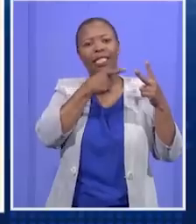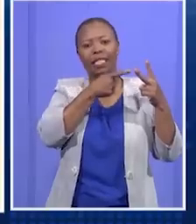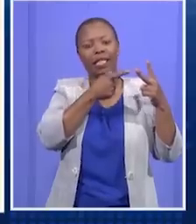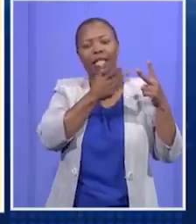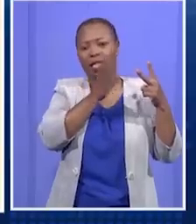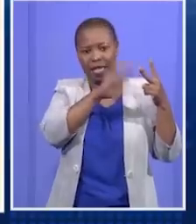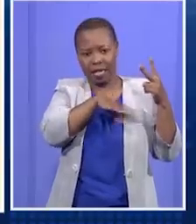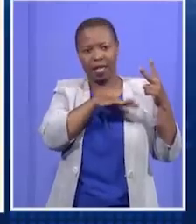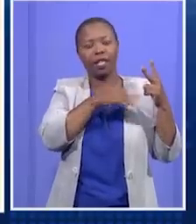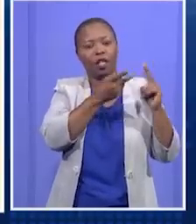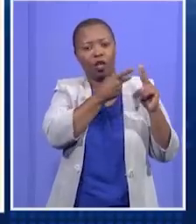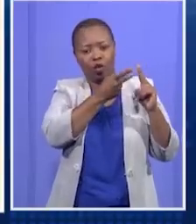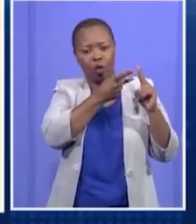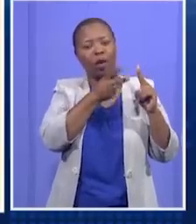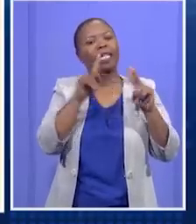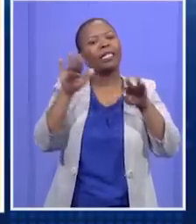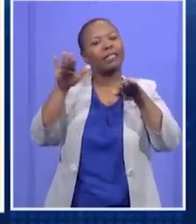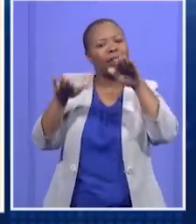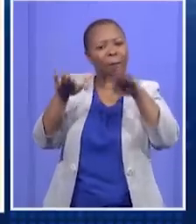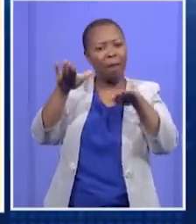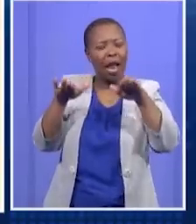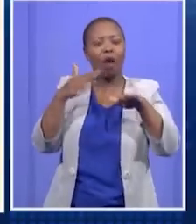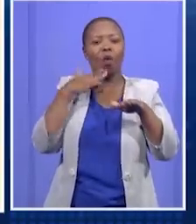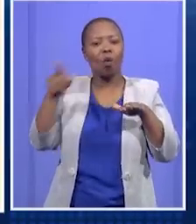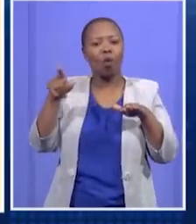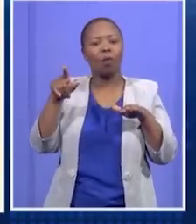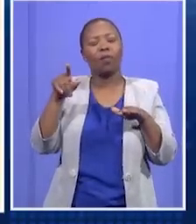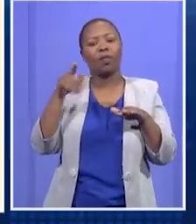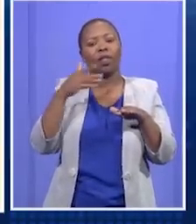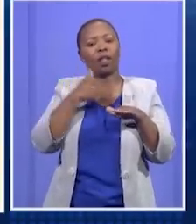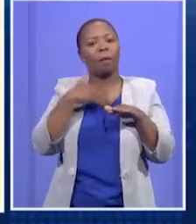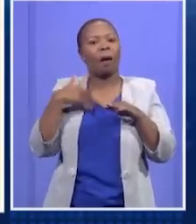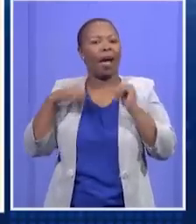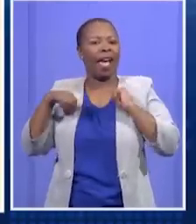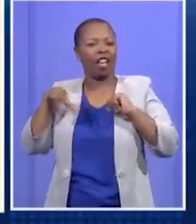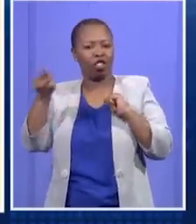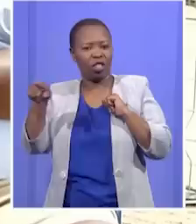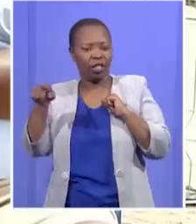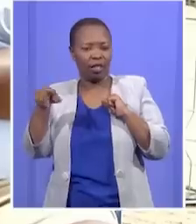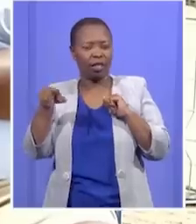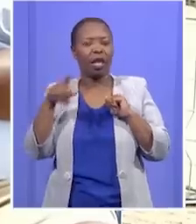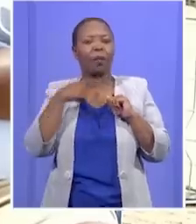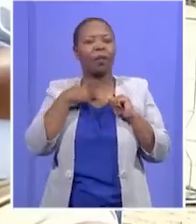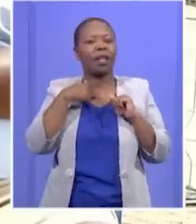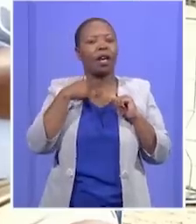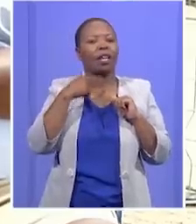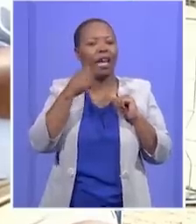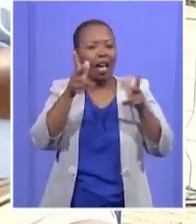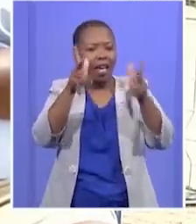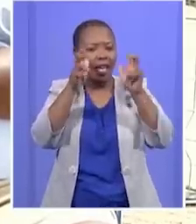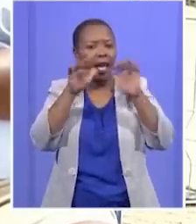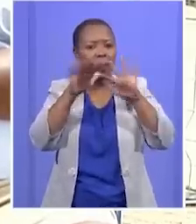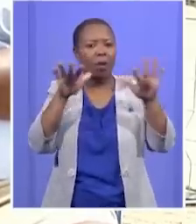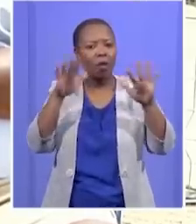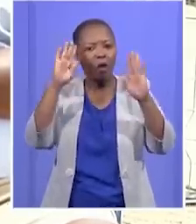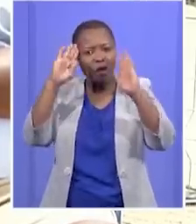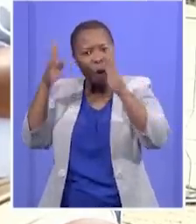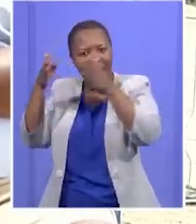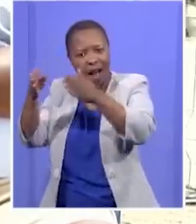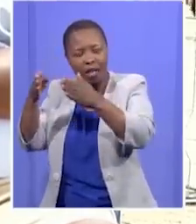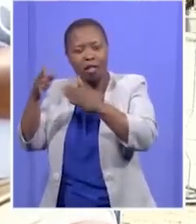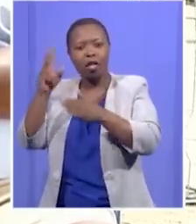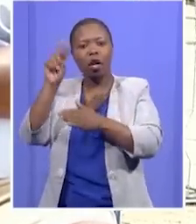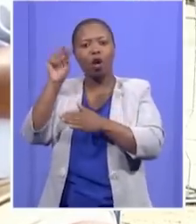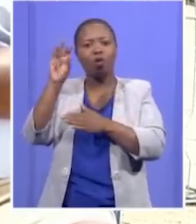with, you know, Mama Action and all of that. And I know sometimes people focus only on Nomvula because